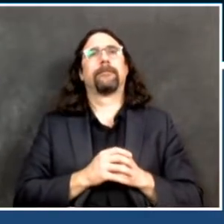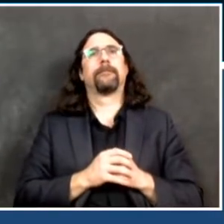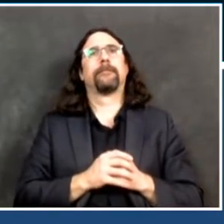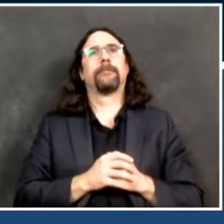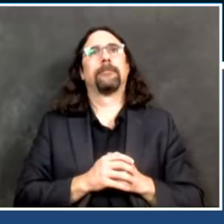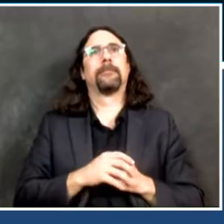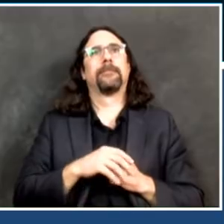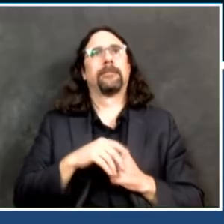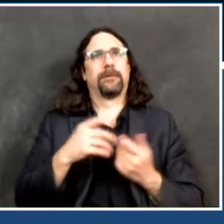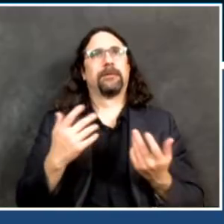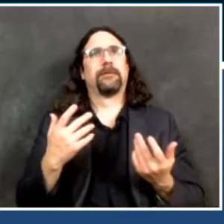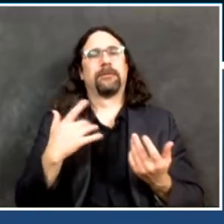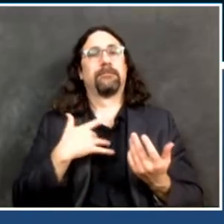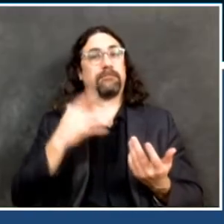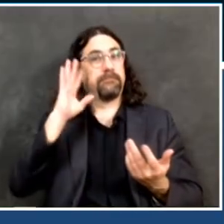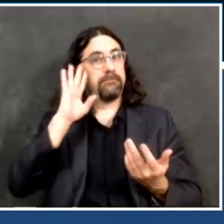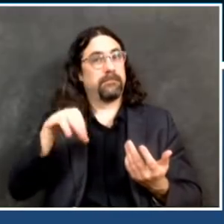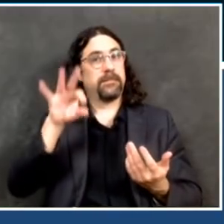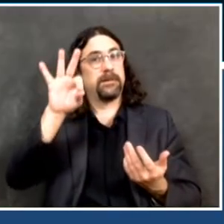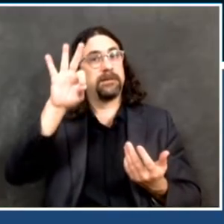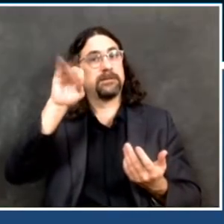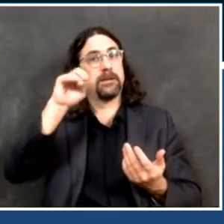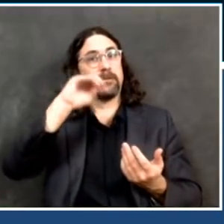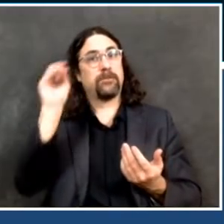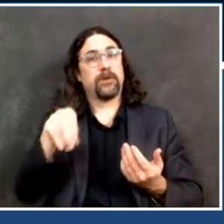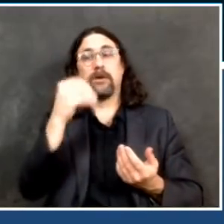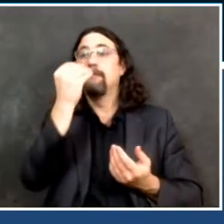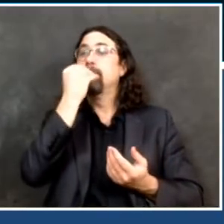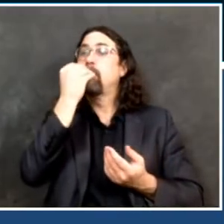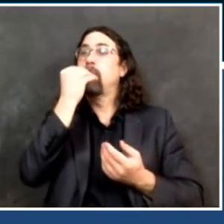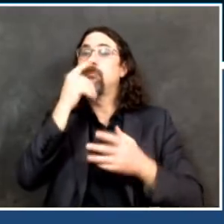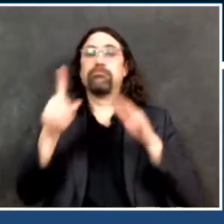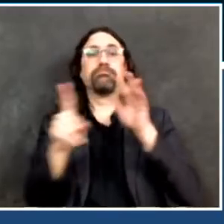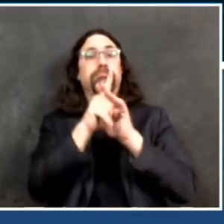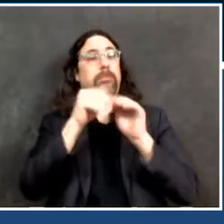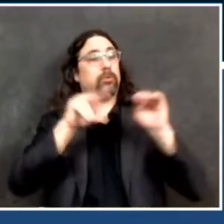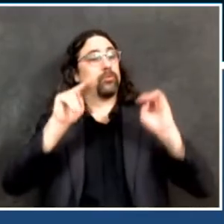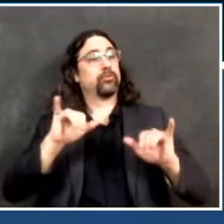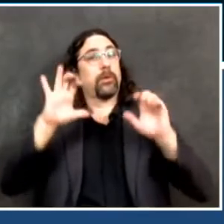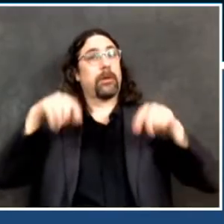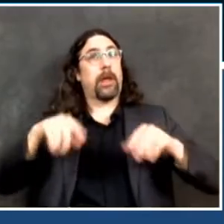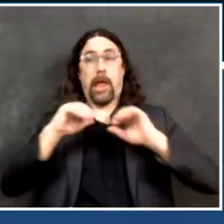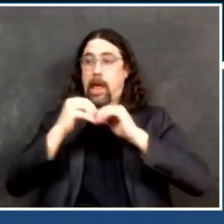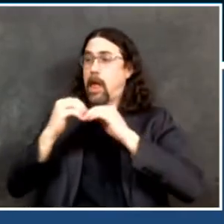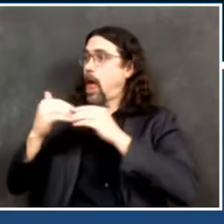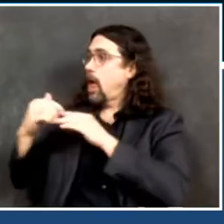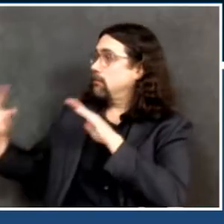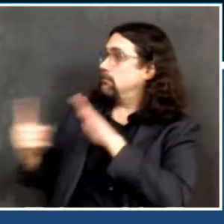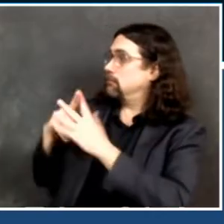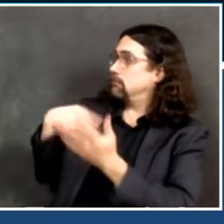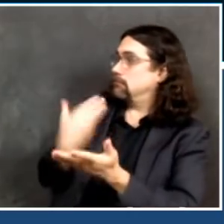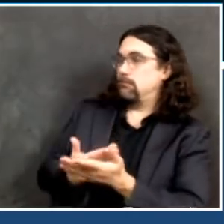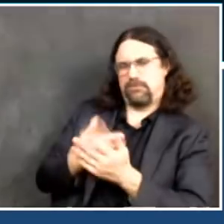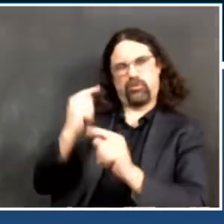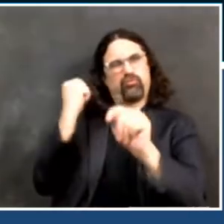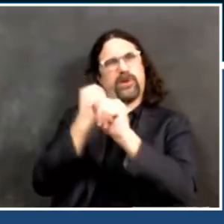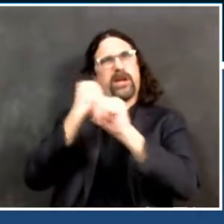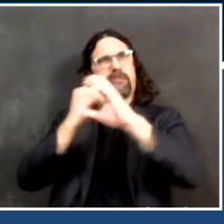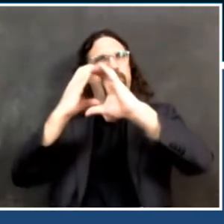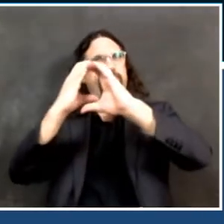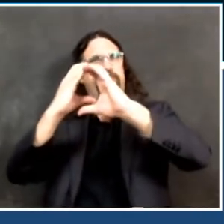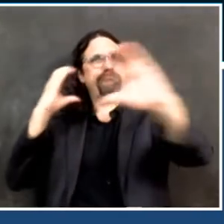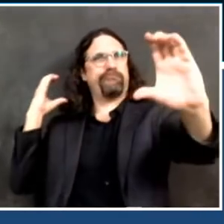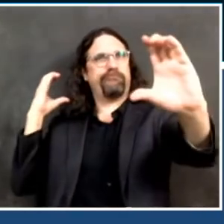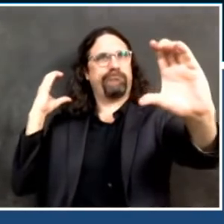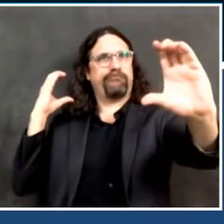want to make sure we are supporting the long-haul truck drivers across the country who come here and are delivering our food.